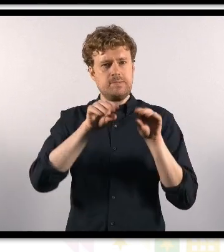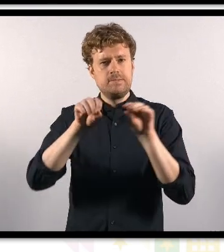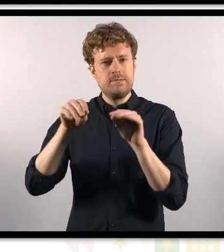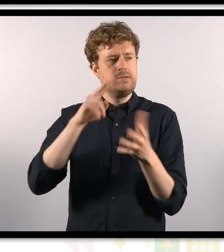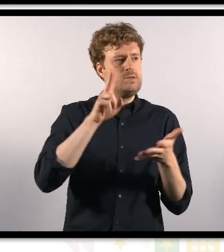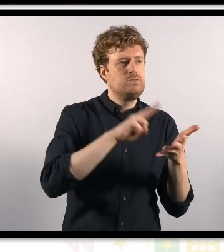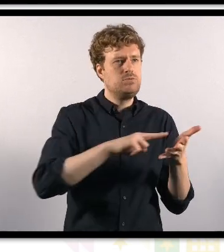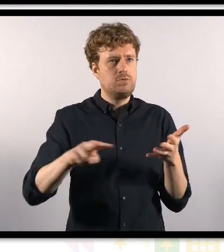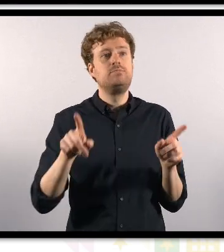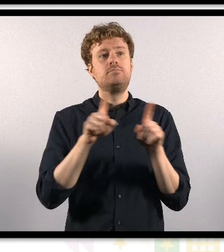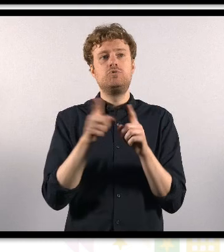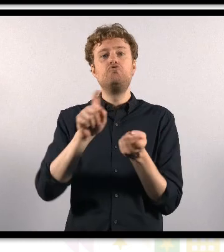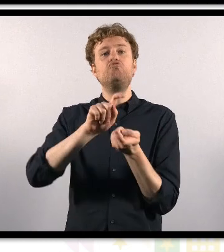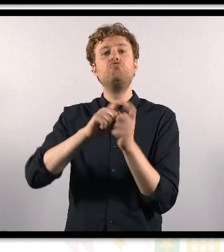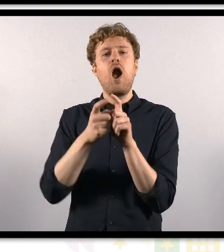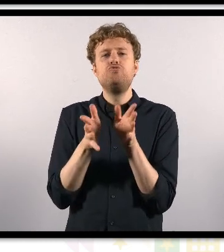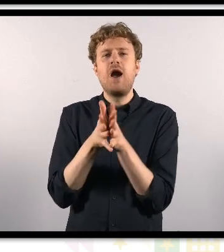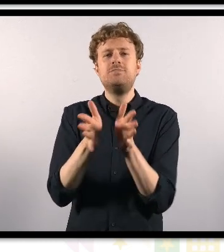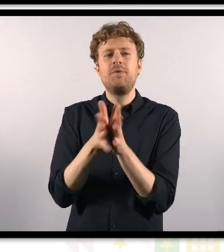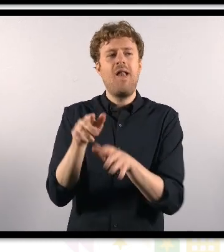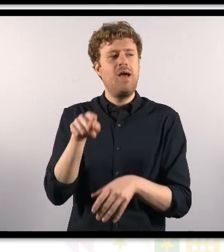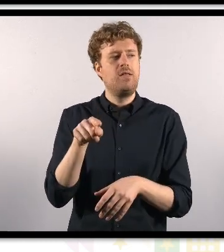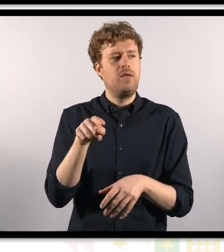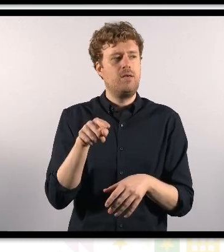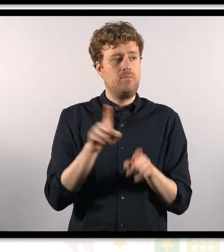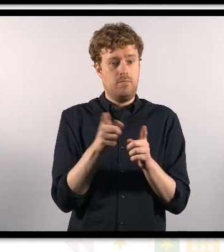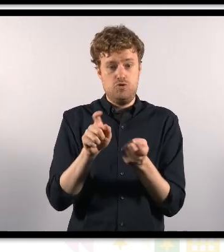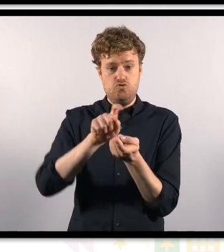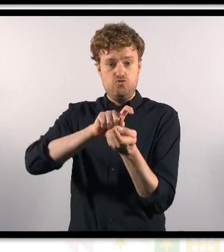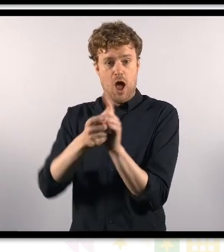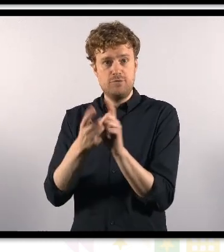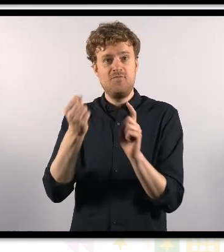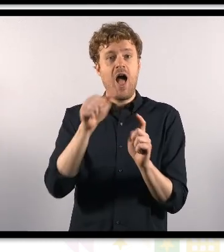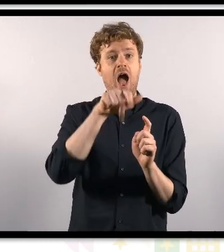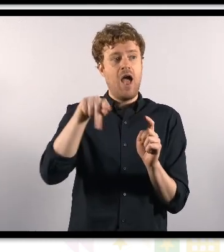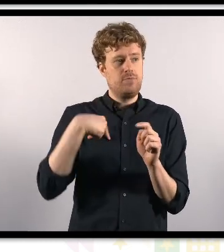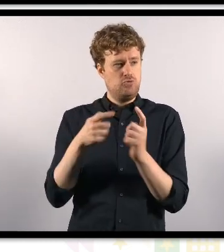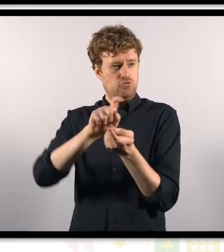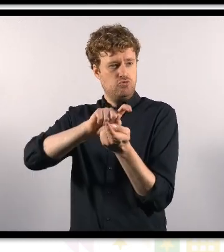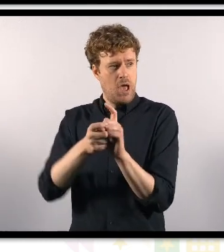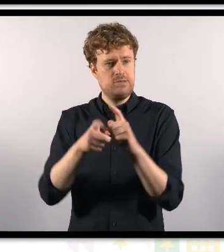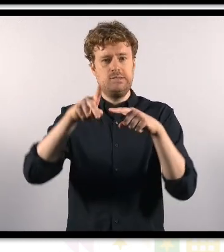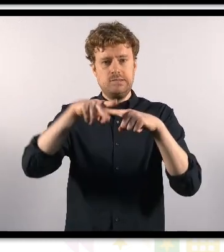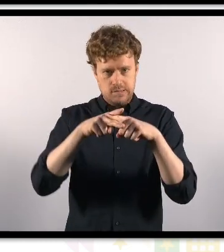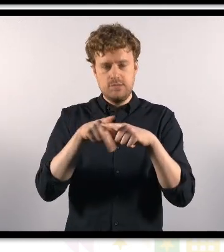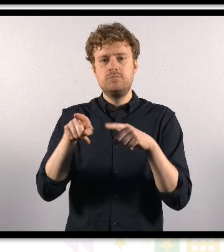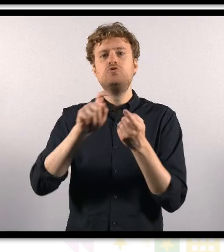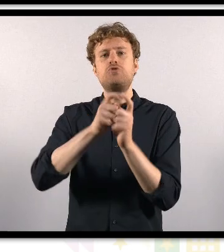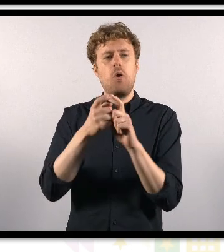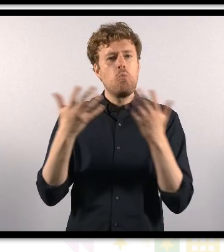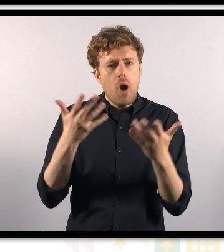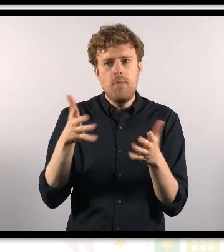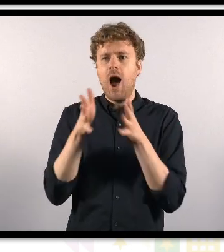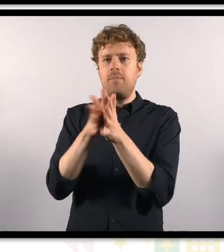summary on top of it. So you can see that summarizing is a very key theme in all of these explainer capabilities